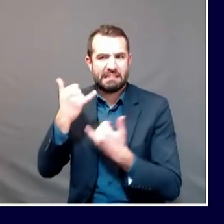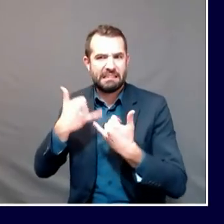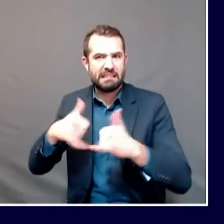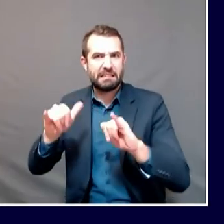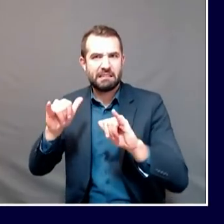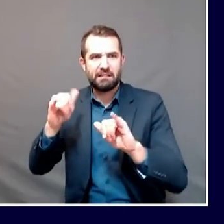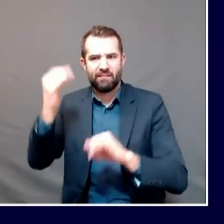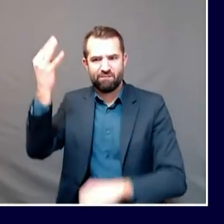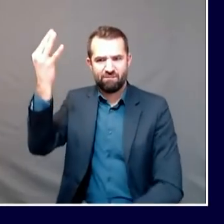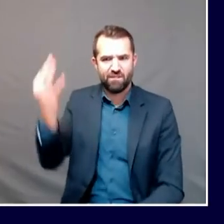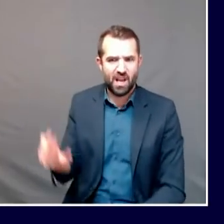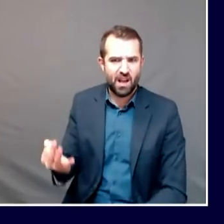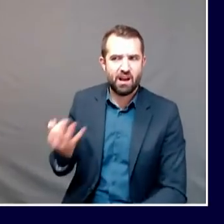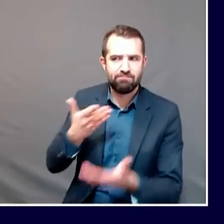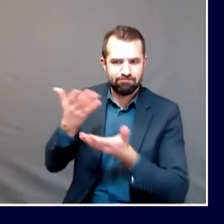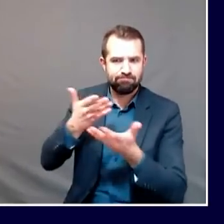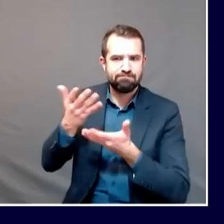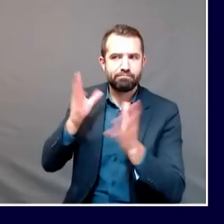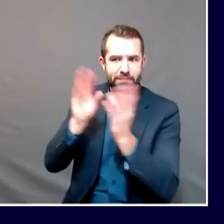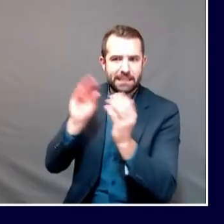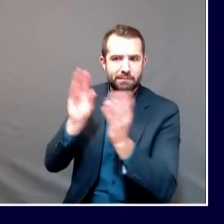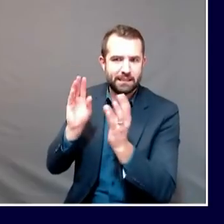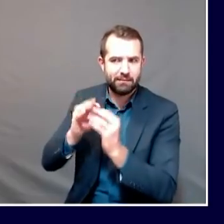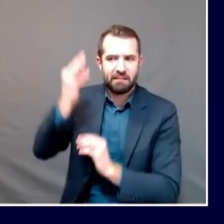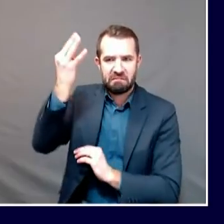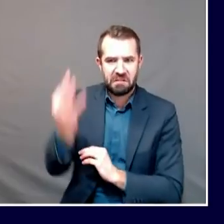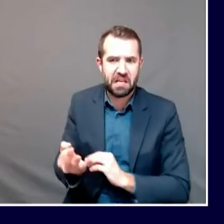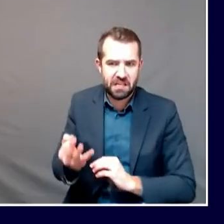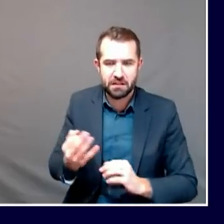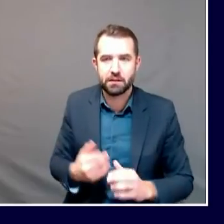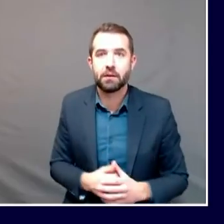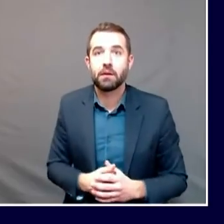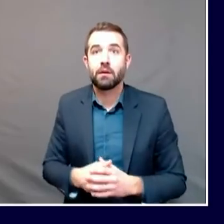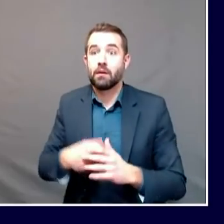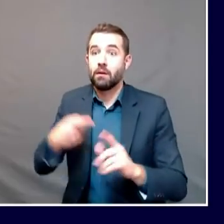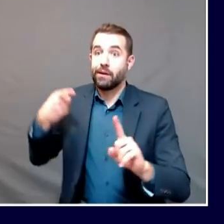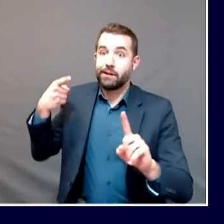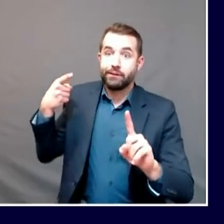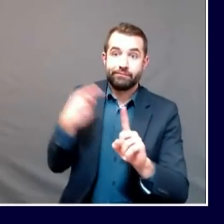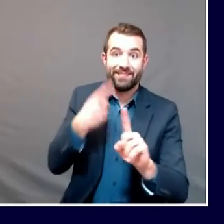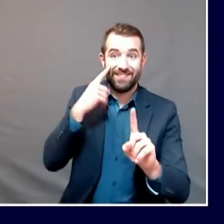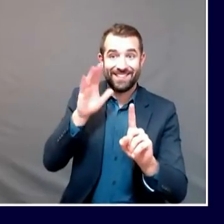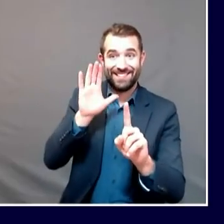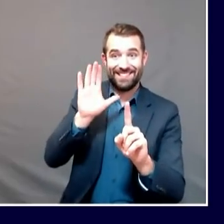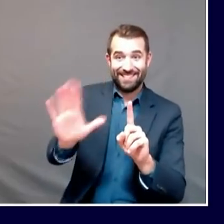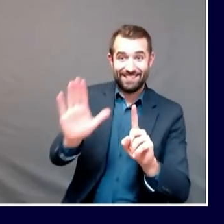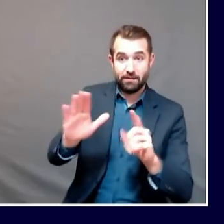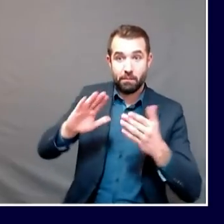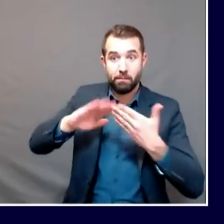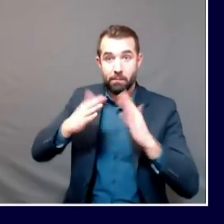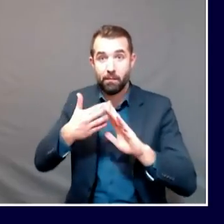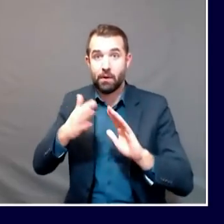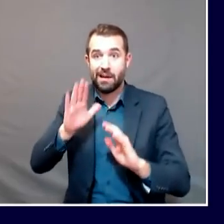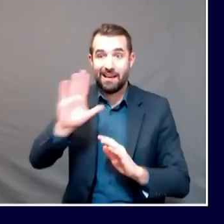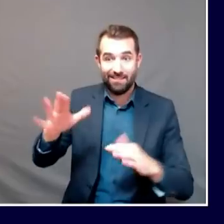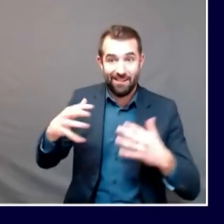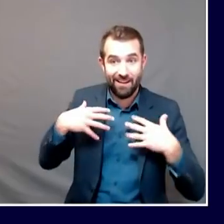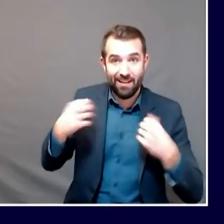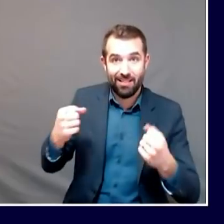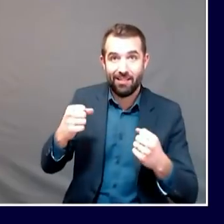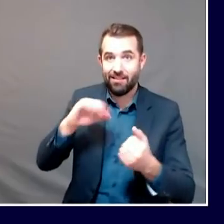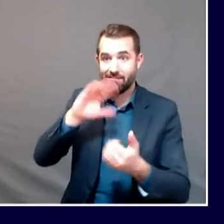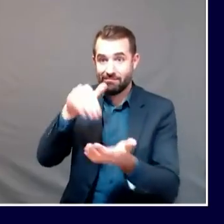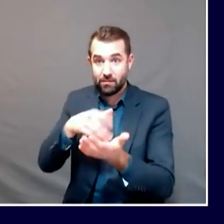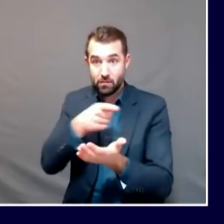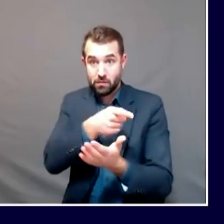specifically designed for the members of those communities and those health centers to make sure that their concerns were being